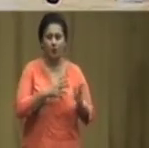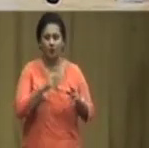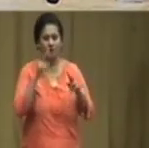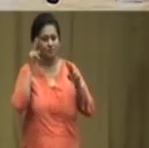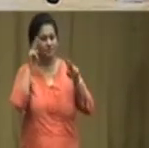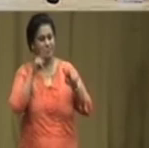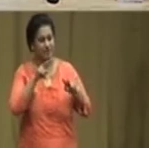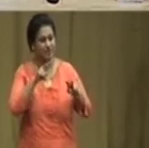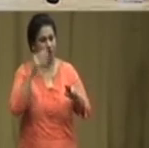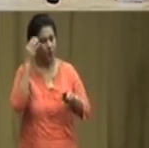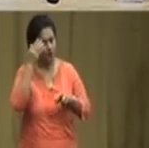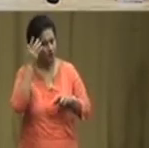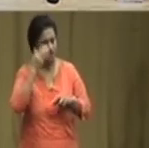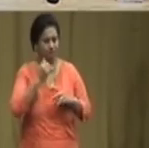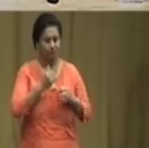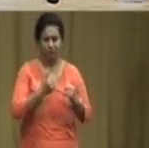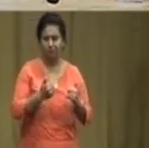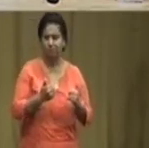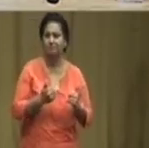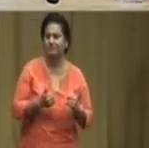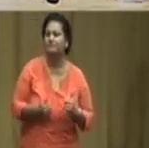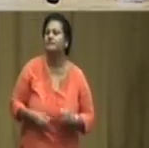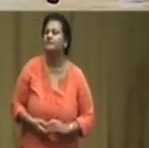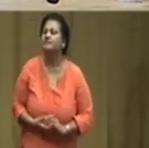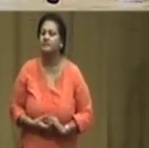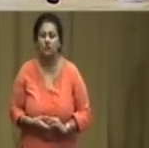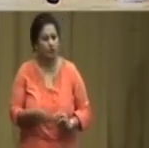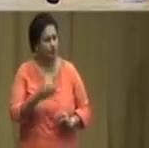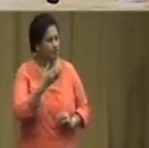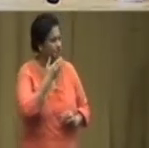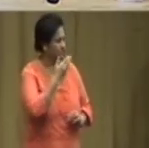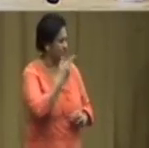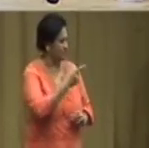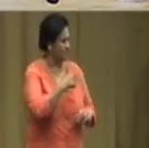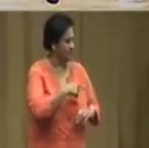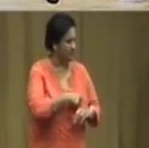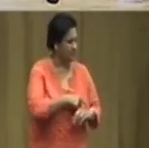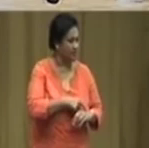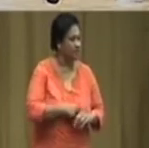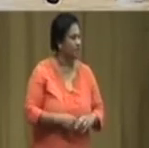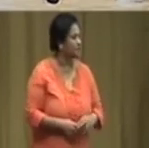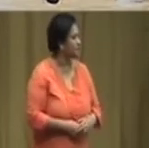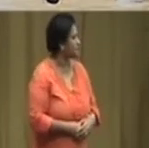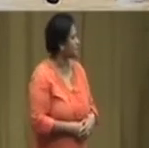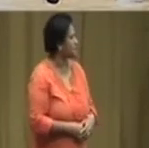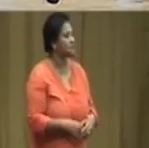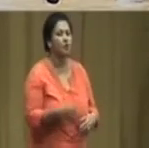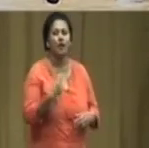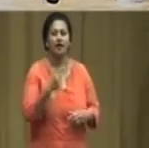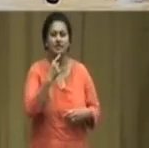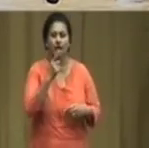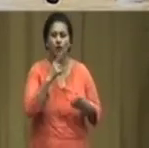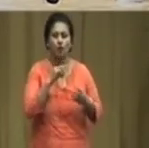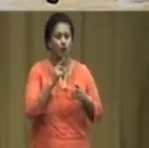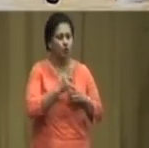sure I agree with you, but I think it's really interesting. I really appreciate it. The issue you raised, you talked about equity